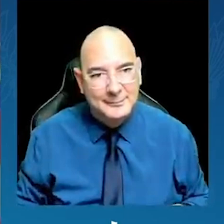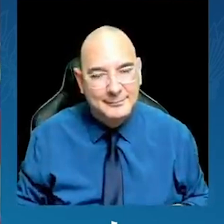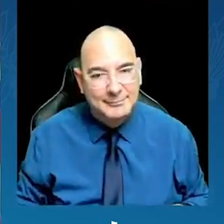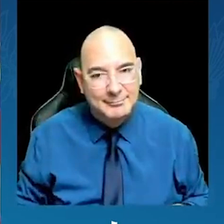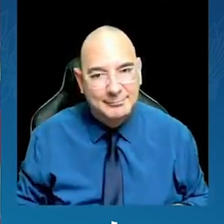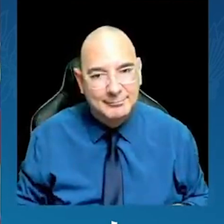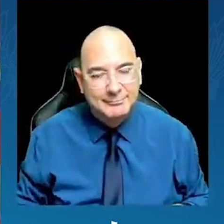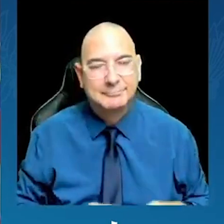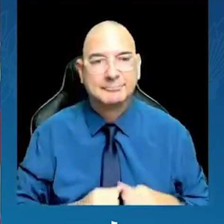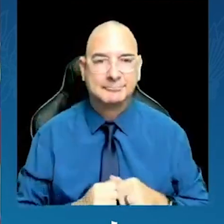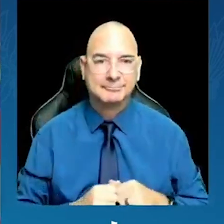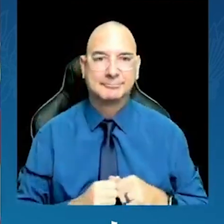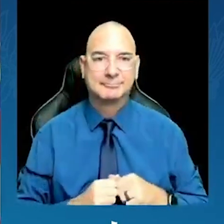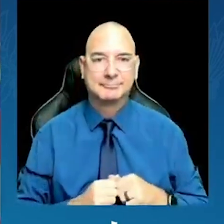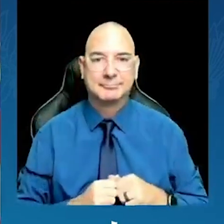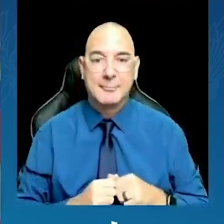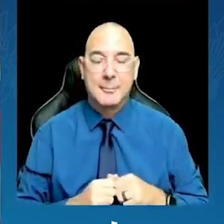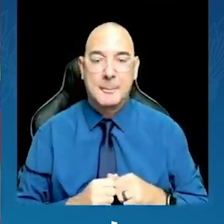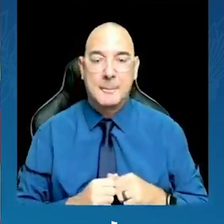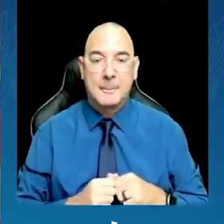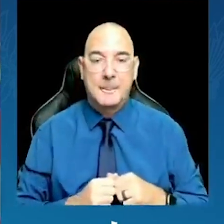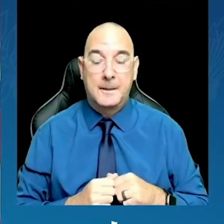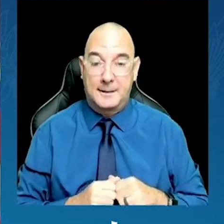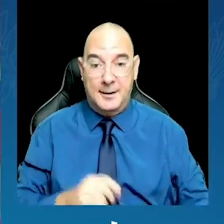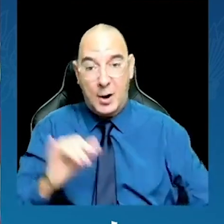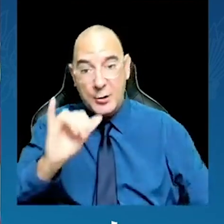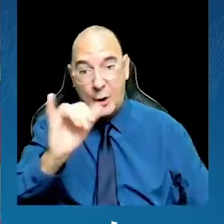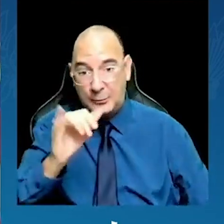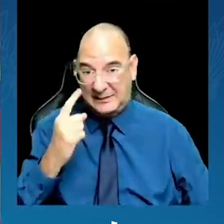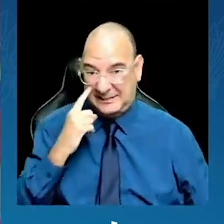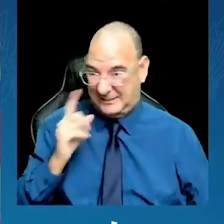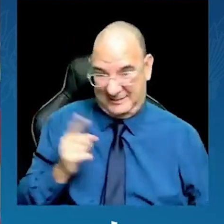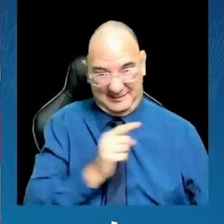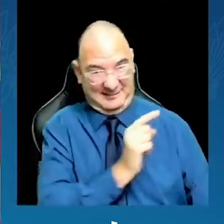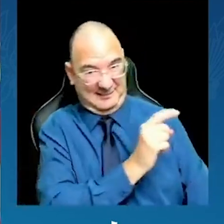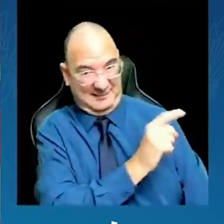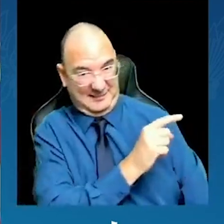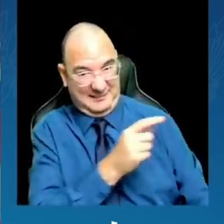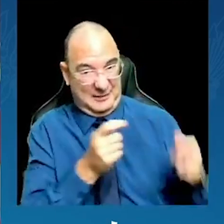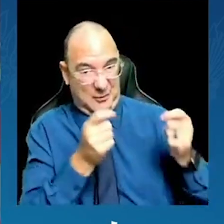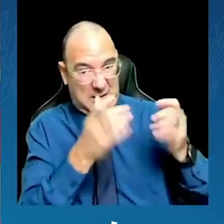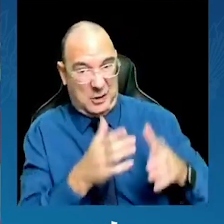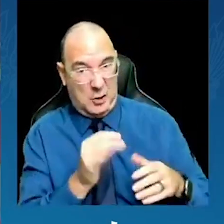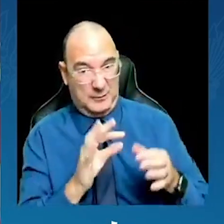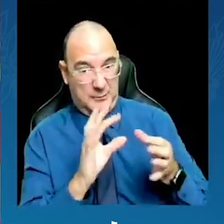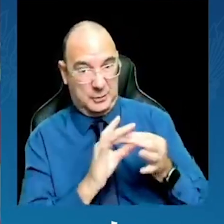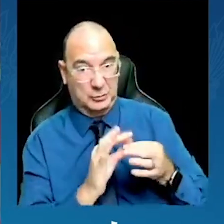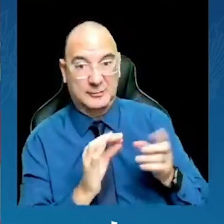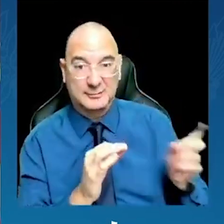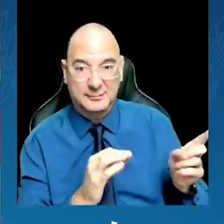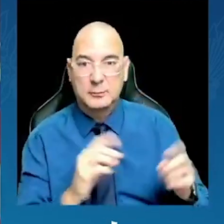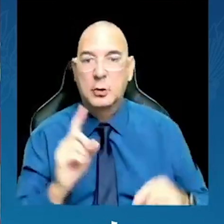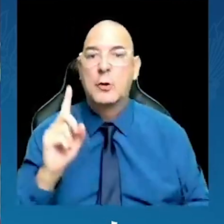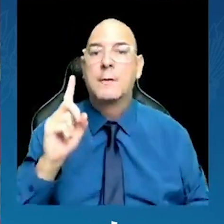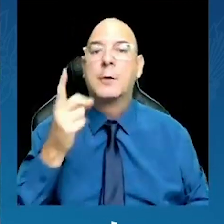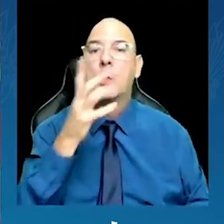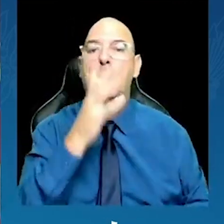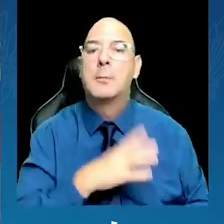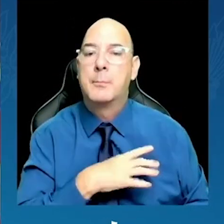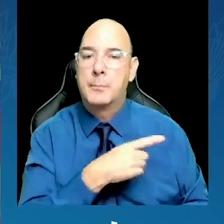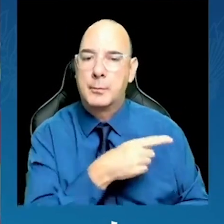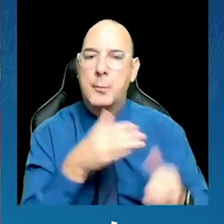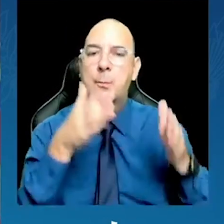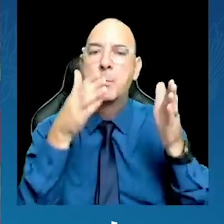And as Madam Director mentioned, it will include the first woman and person of color. And think about